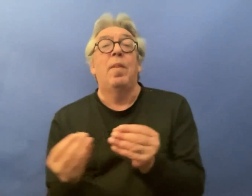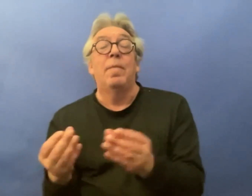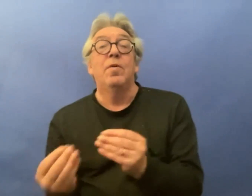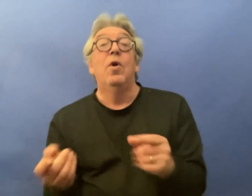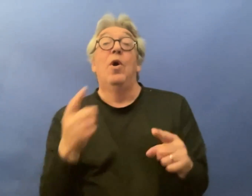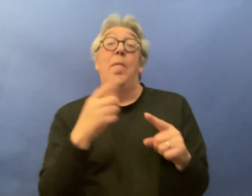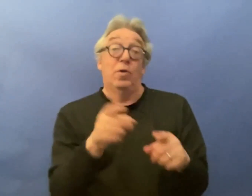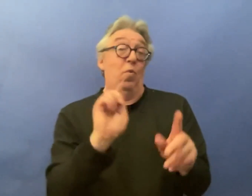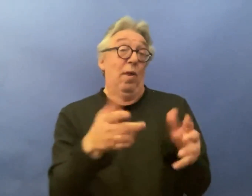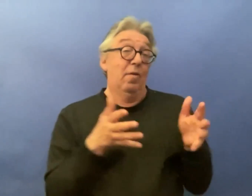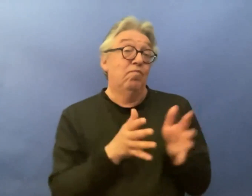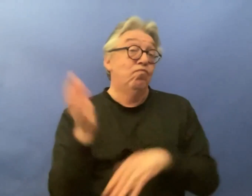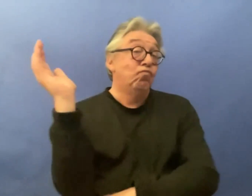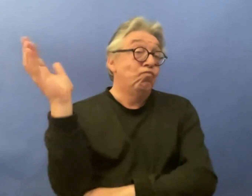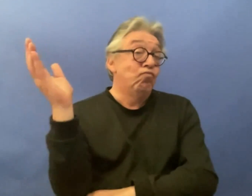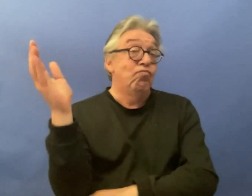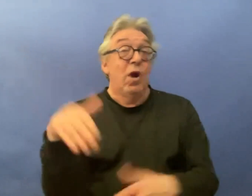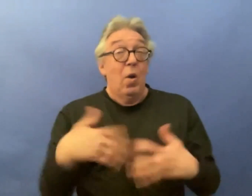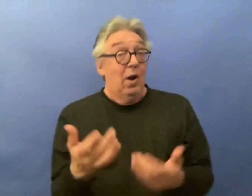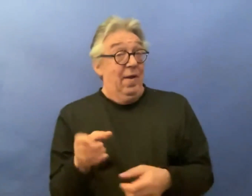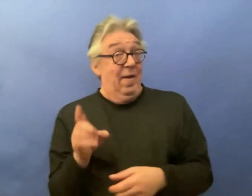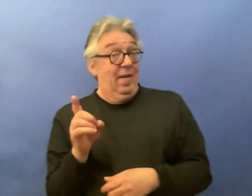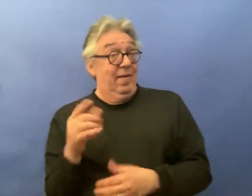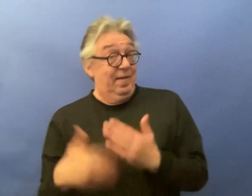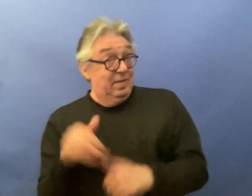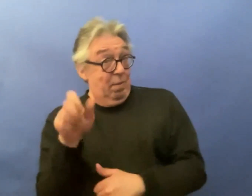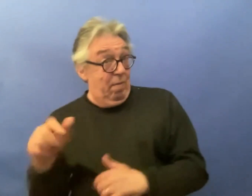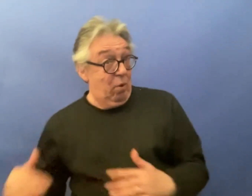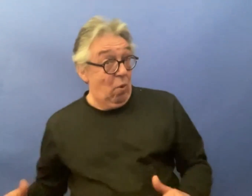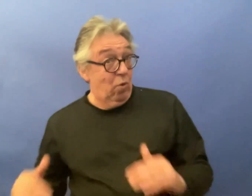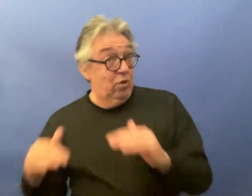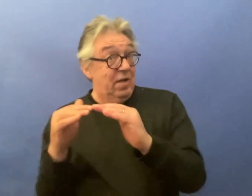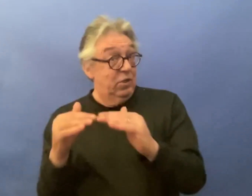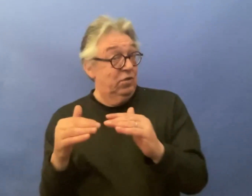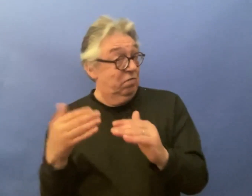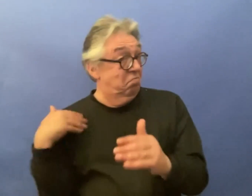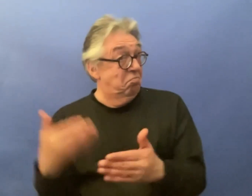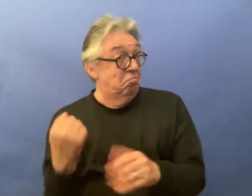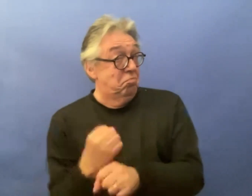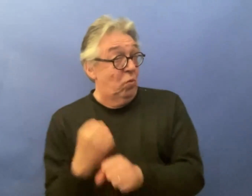recommendation, and how OPD's is being working in this role,